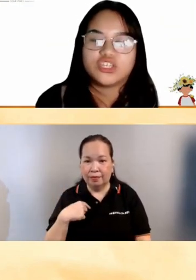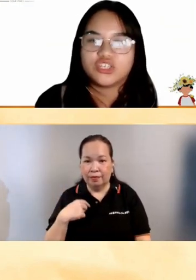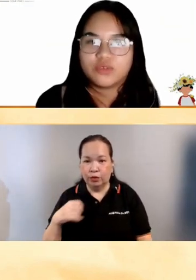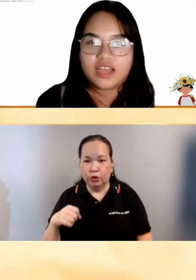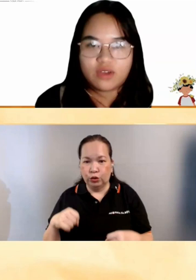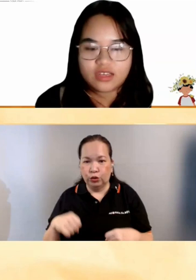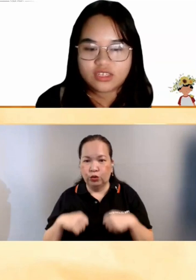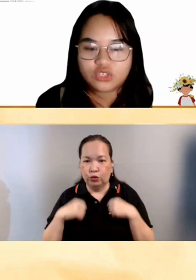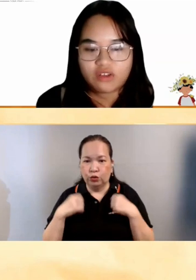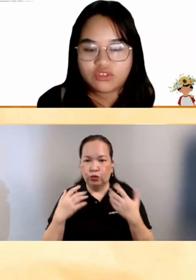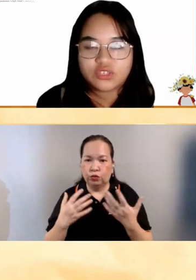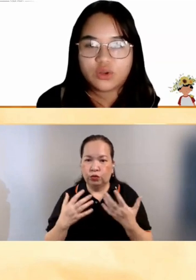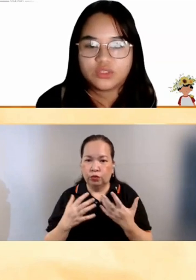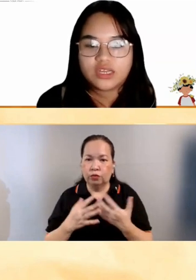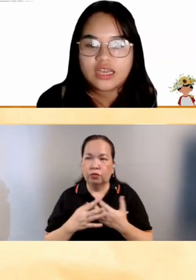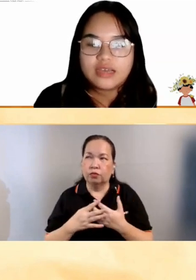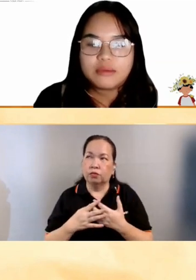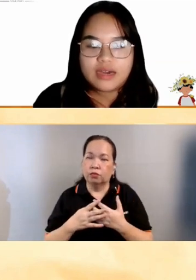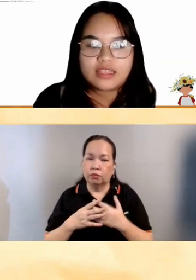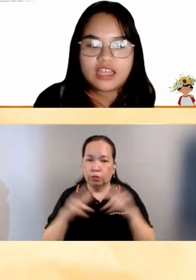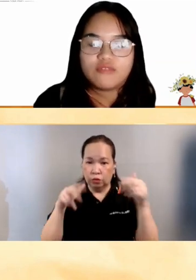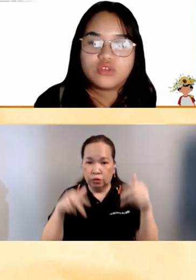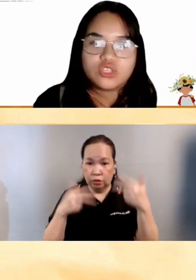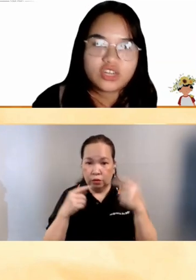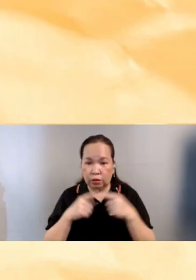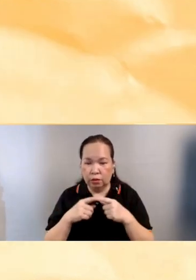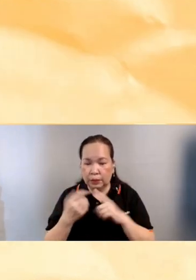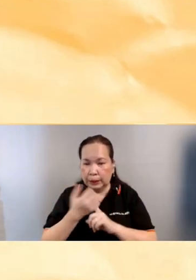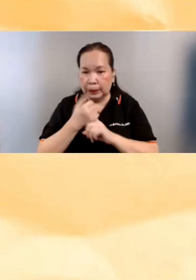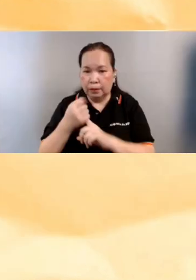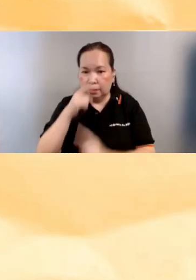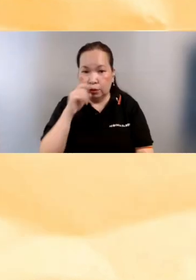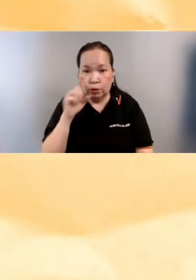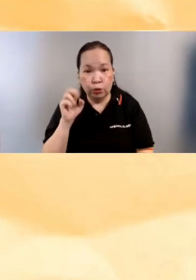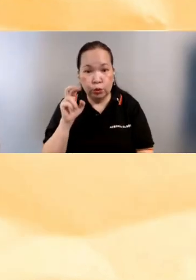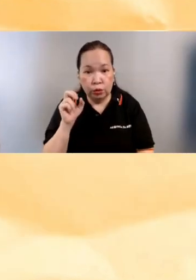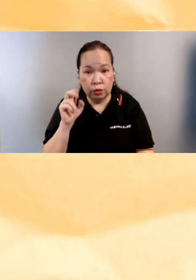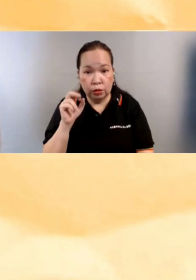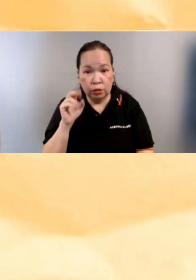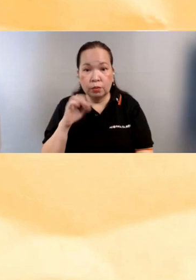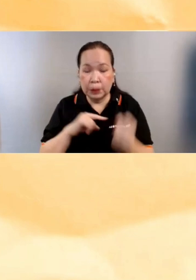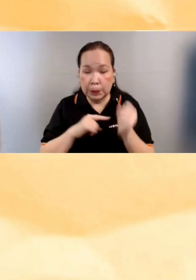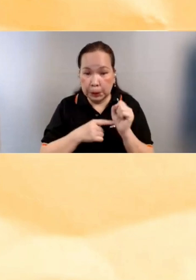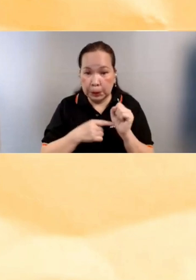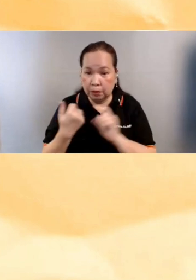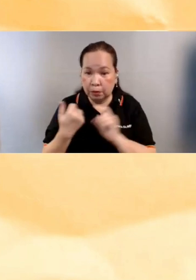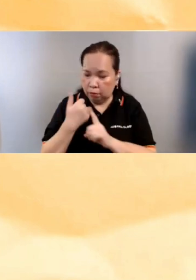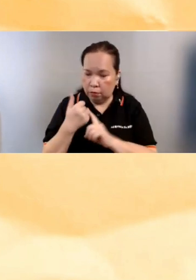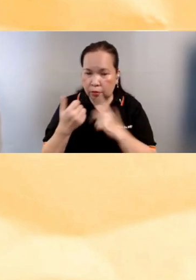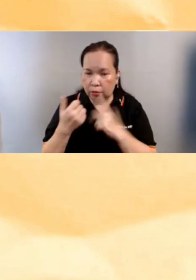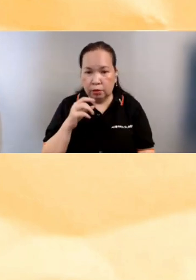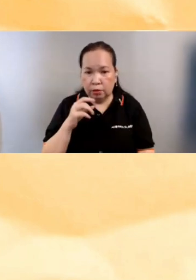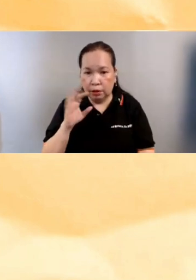was rescued when I was 12 years old, but the abuse started when I was 9 years old. My abuser was